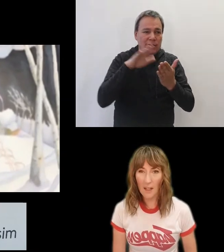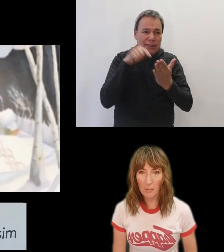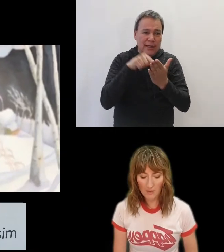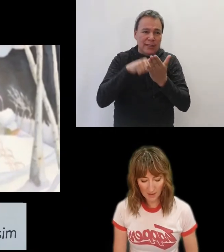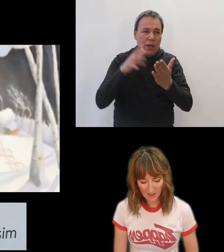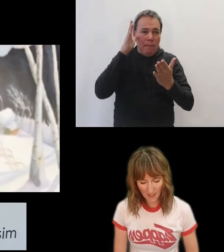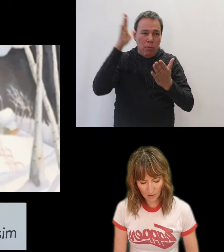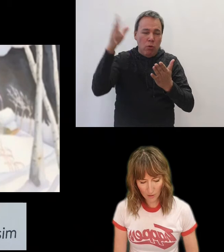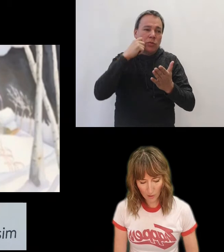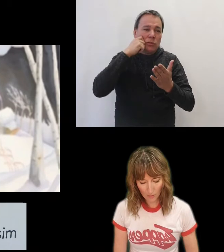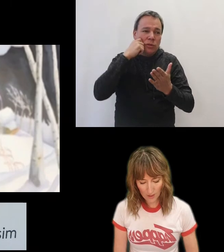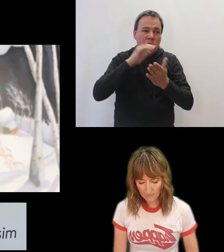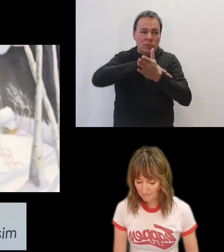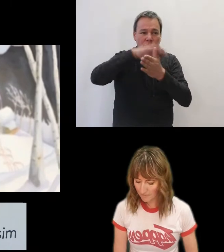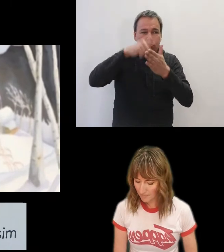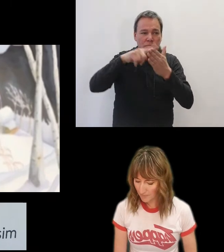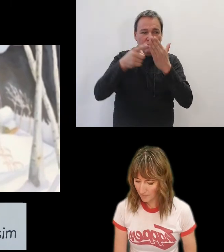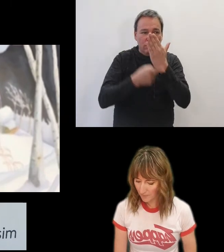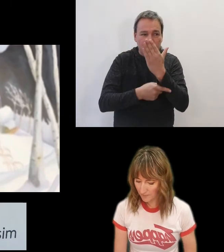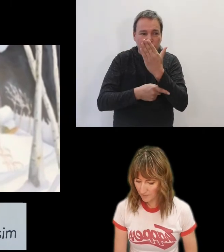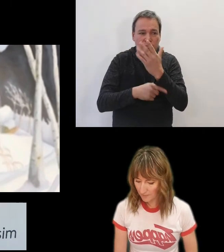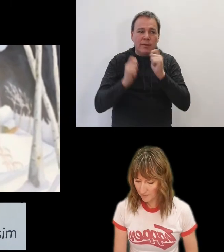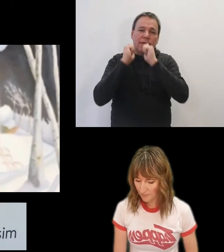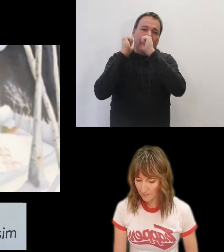Look at that. Doesn't that look cozy?